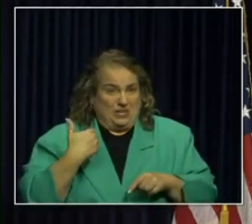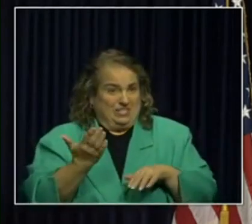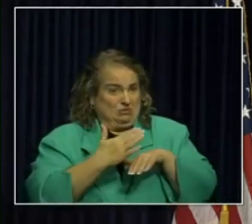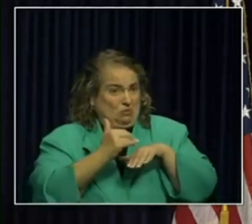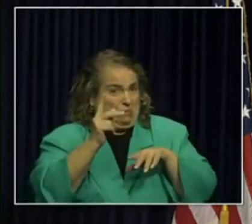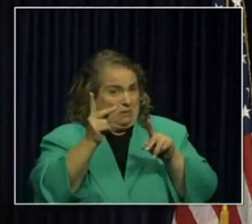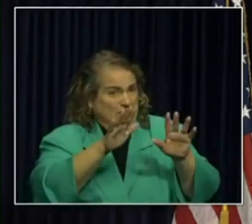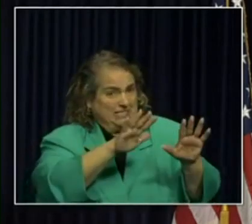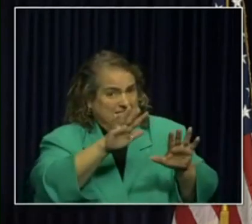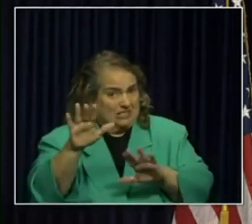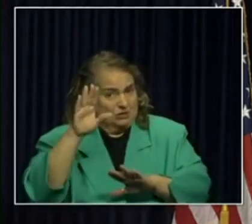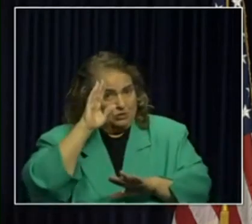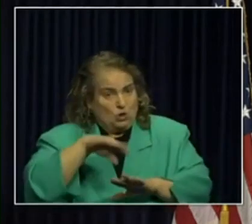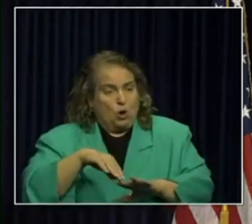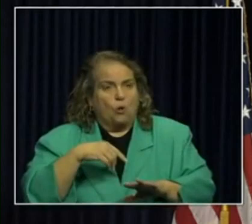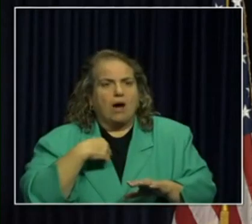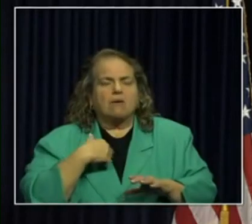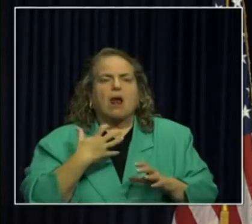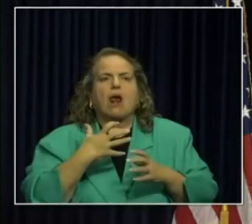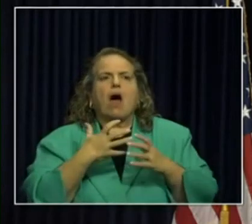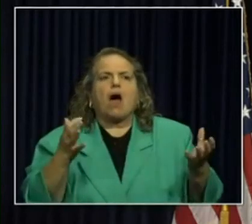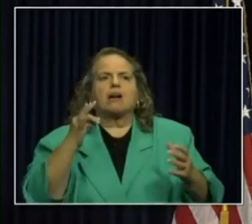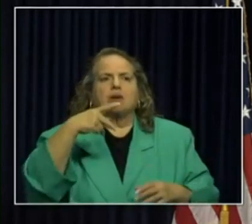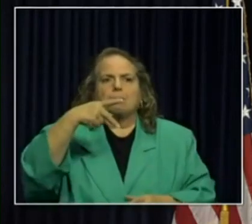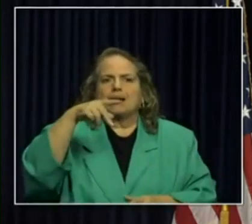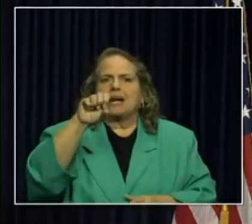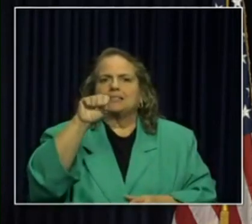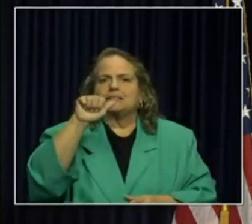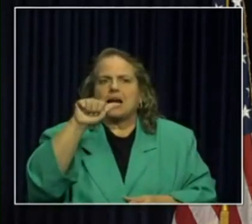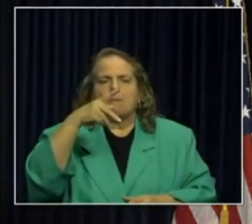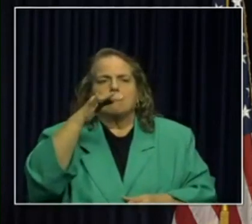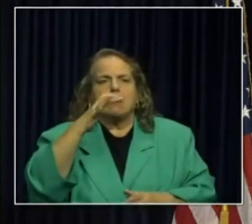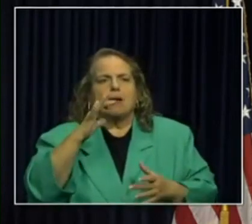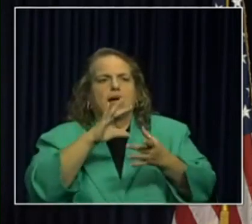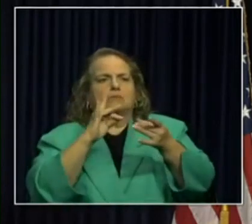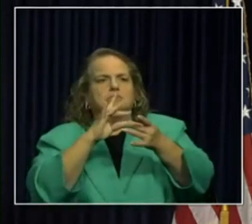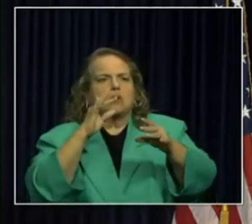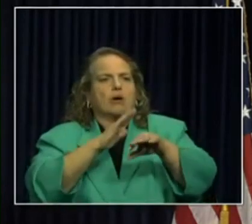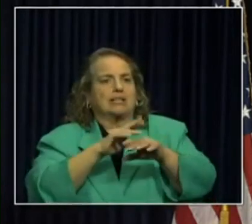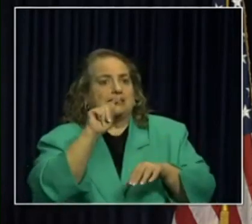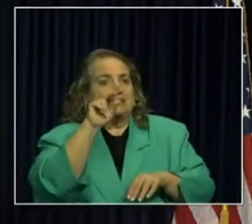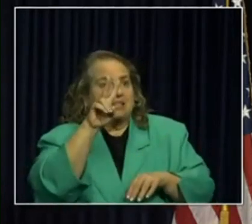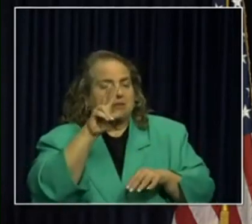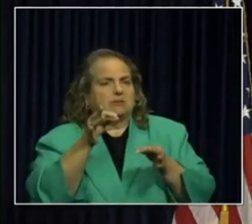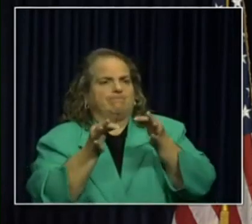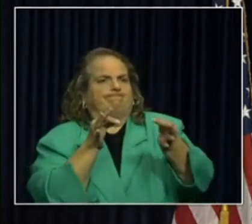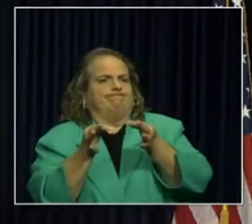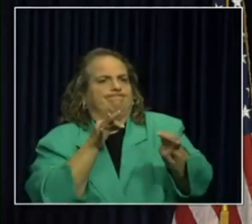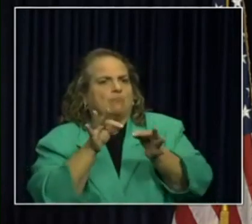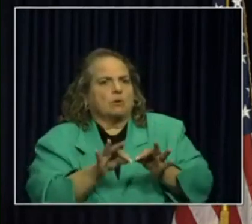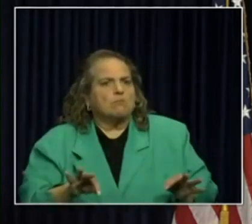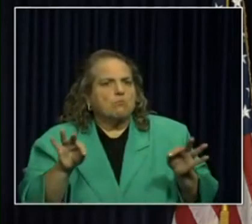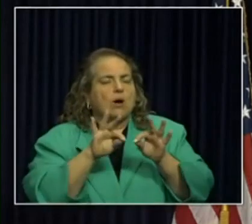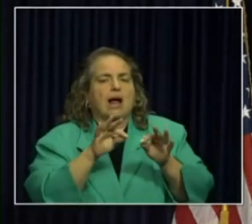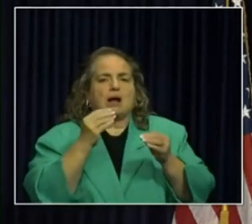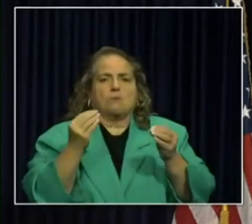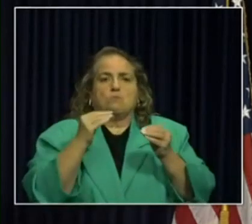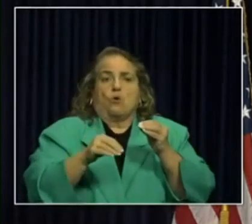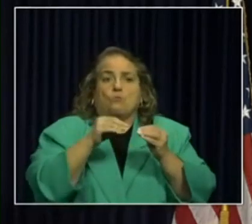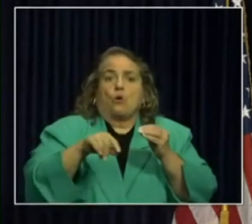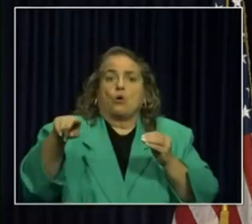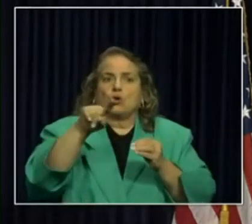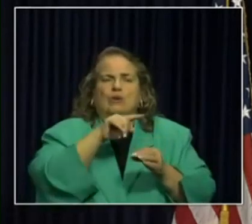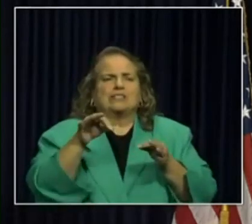crunch time, I have seen more PSAs, I've seen more coverage from you, and I know more of you are getting these briefings out to